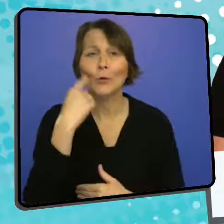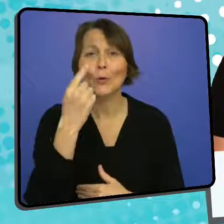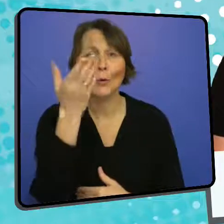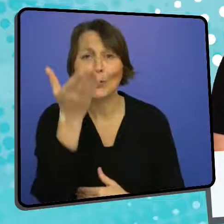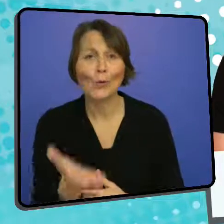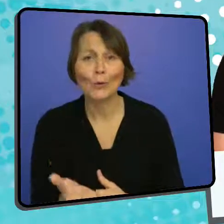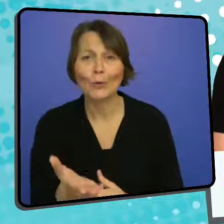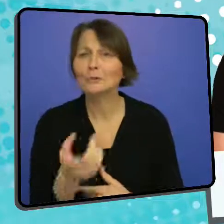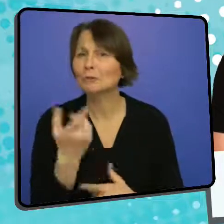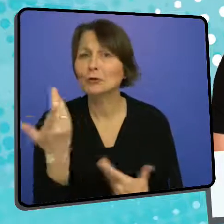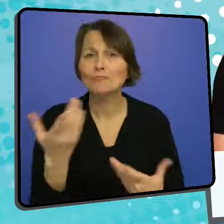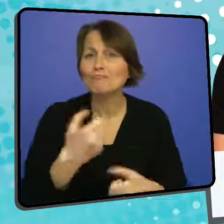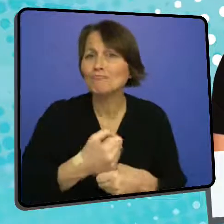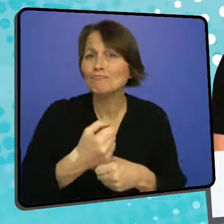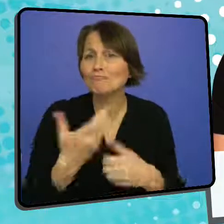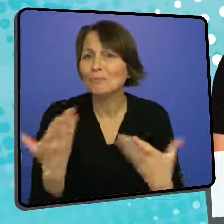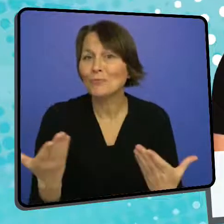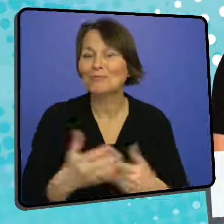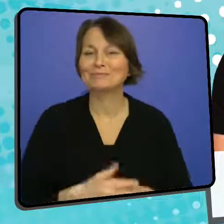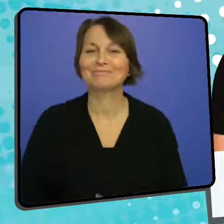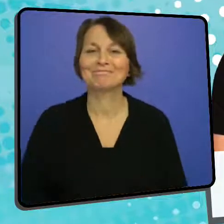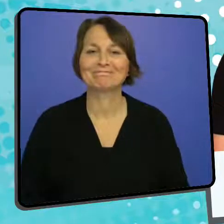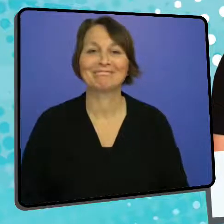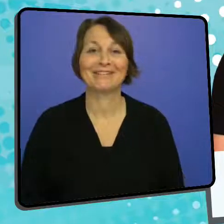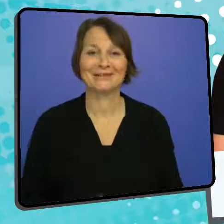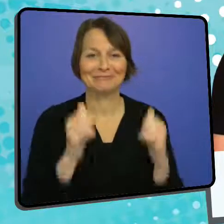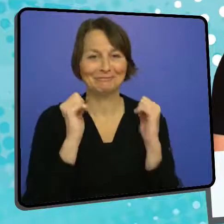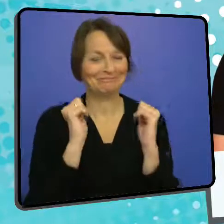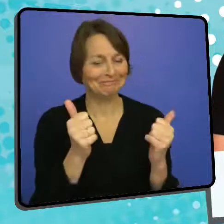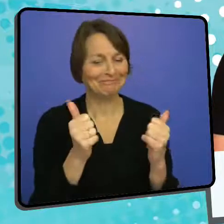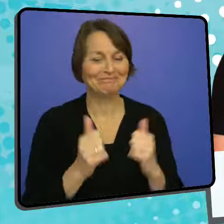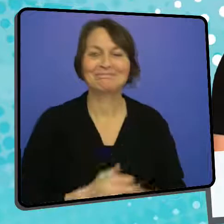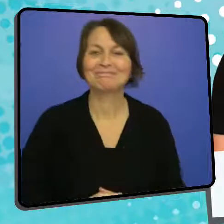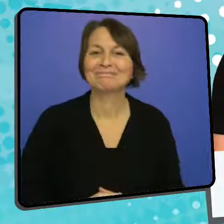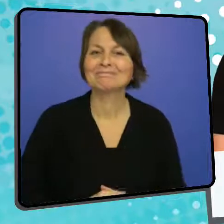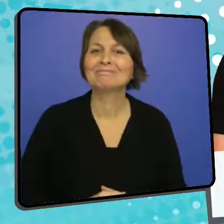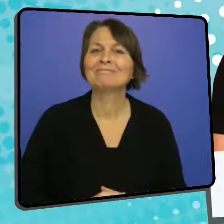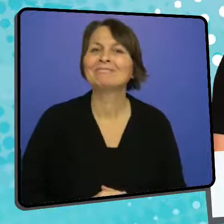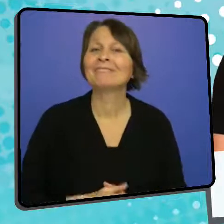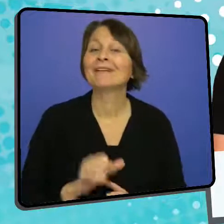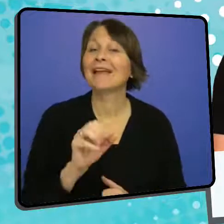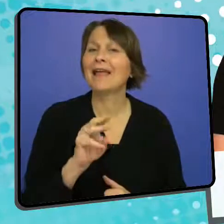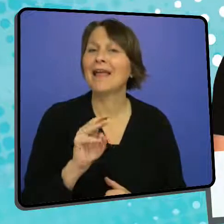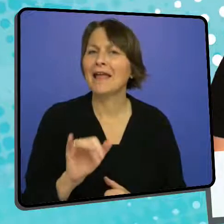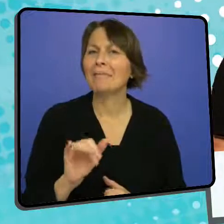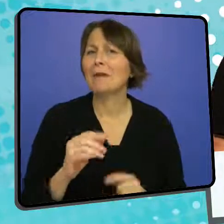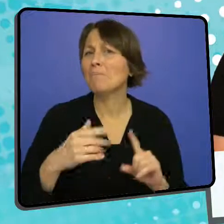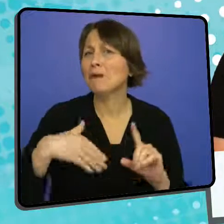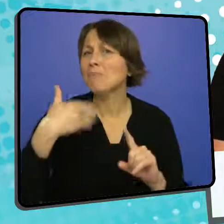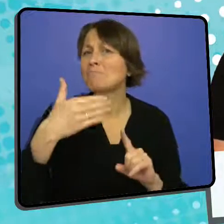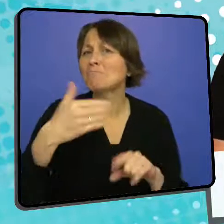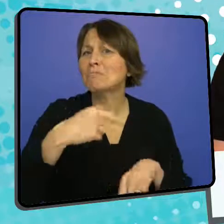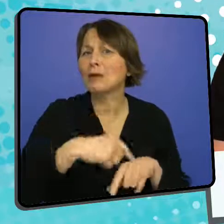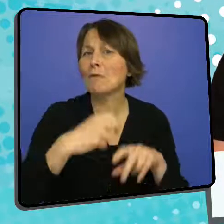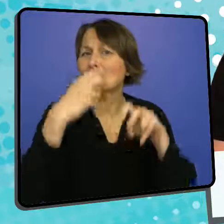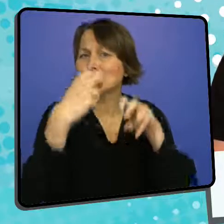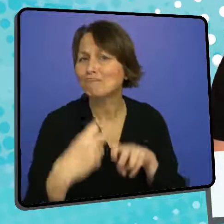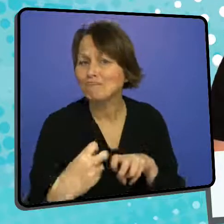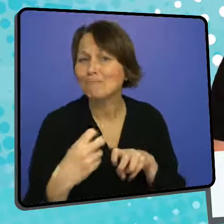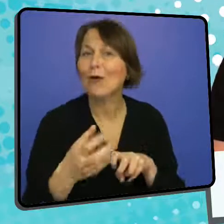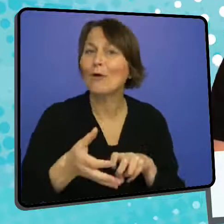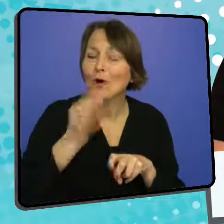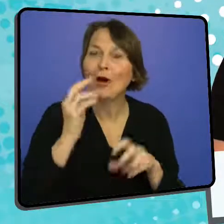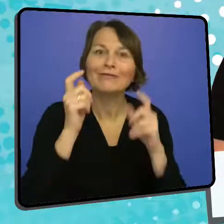do. Yeah, great. And yeah, Amy, I'll have you one time to have a coffee or whatever one that is allowed and you can actually see the